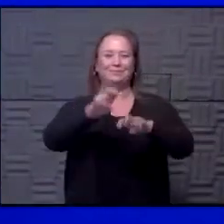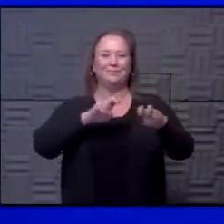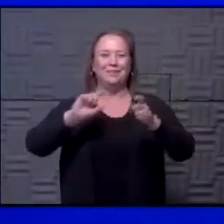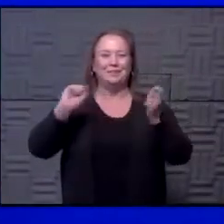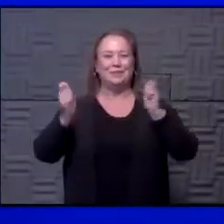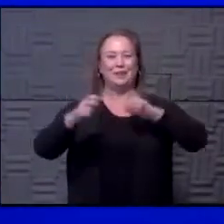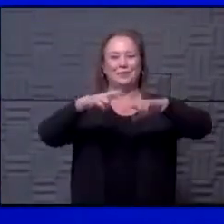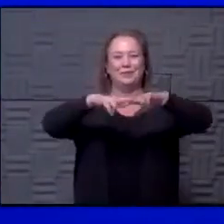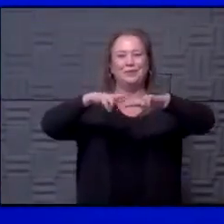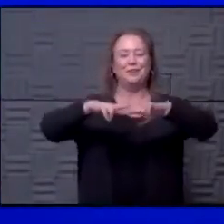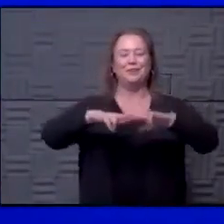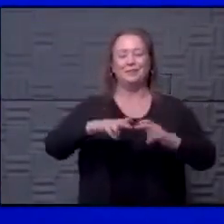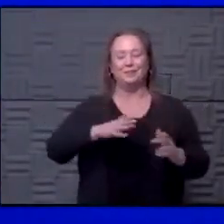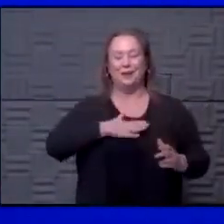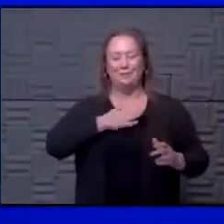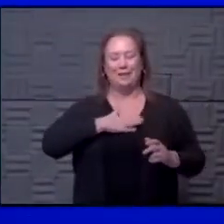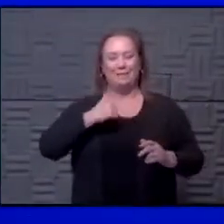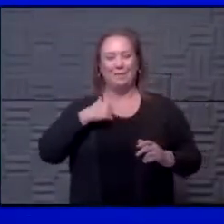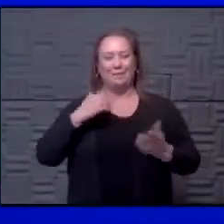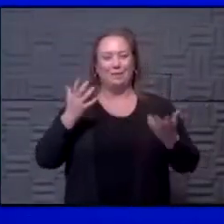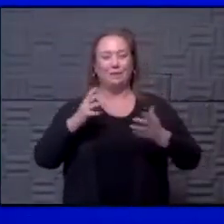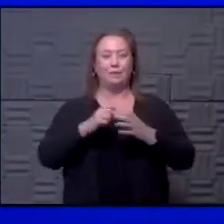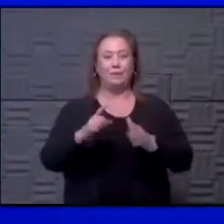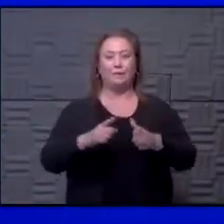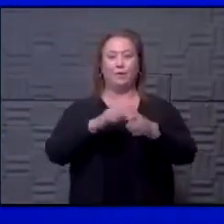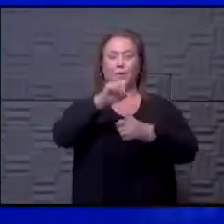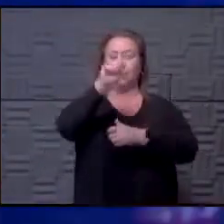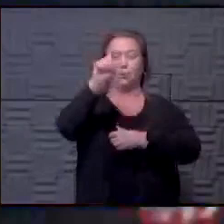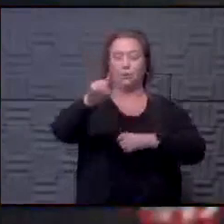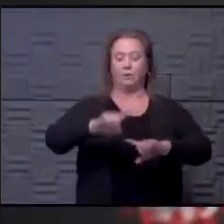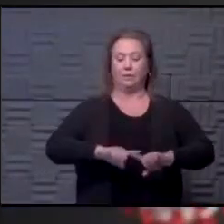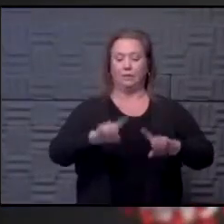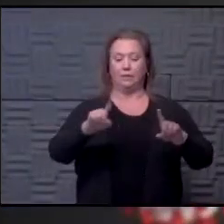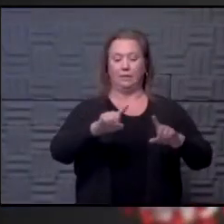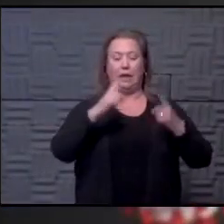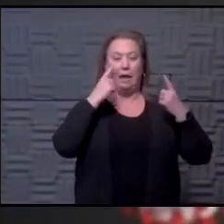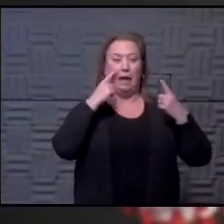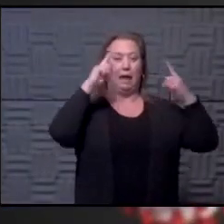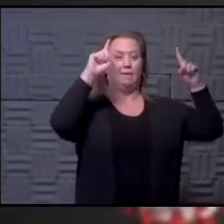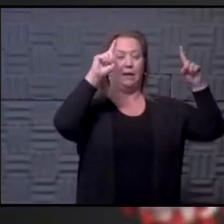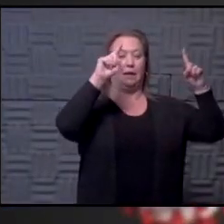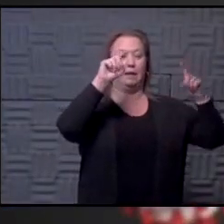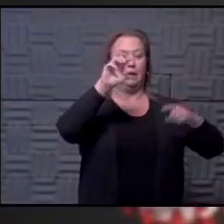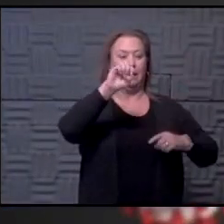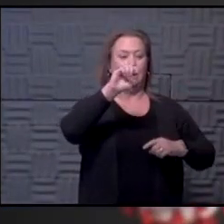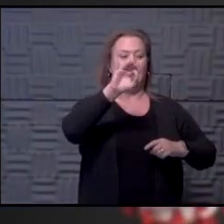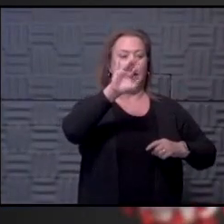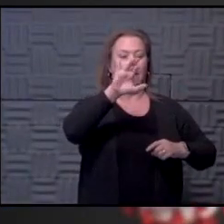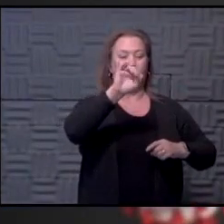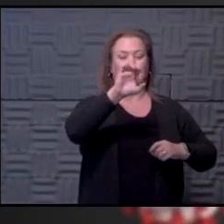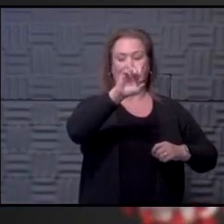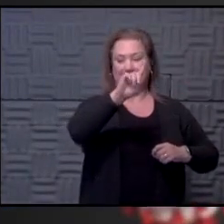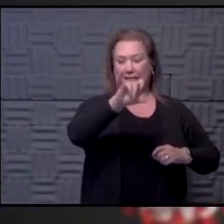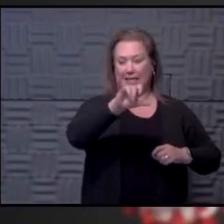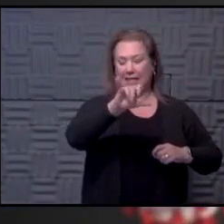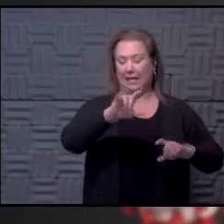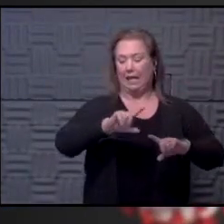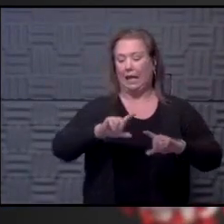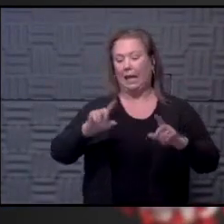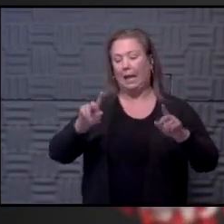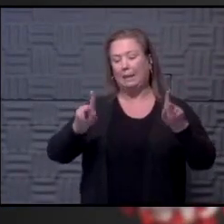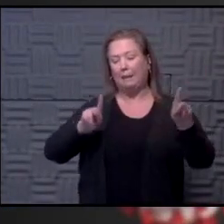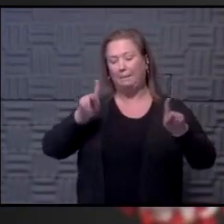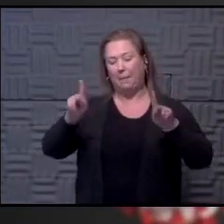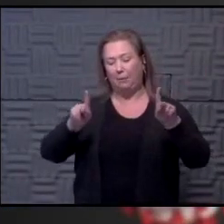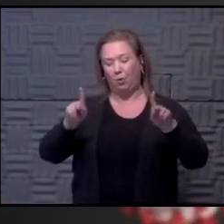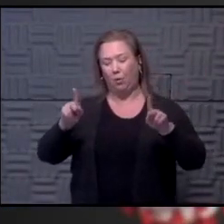so good to see you all. Okay, so the first question is, can you explain the difference between efficacy and the percentage of people who might get COVID-19